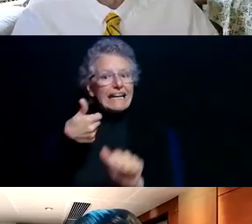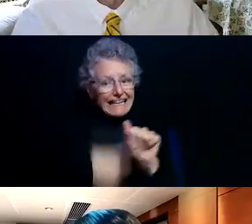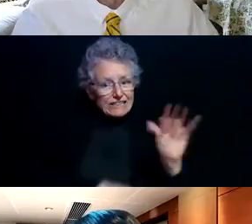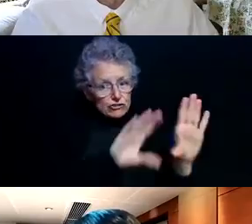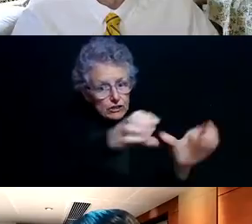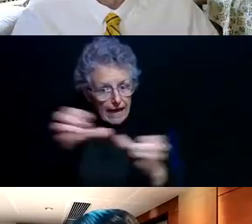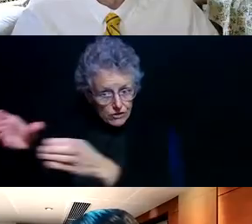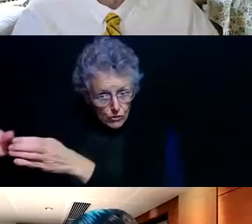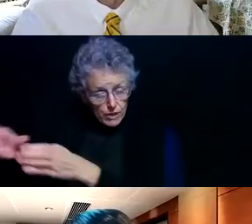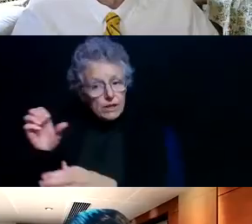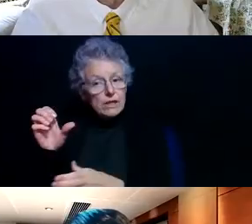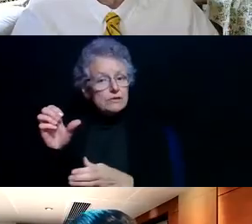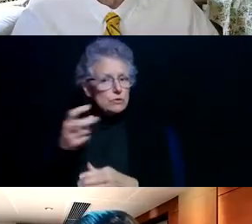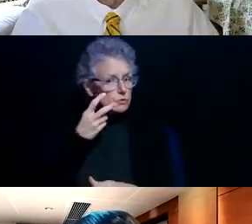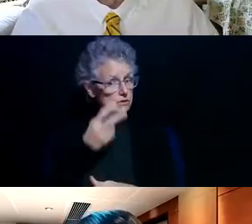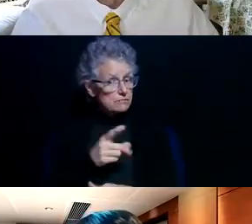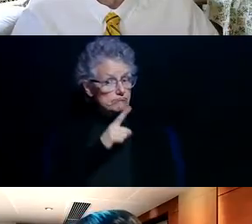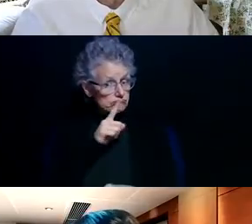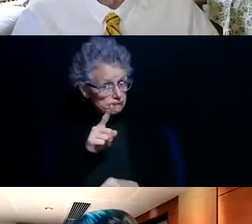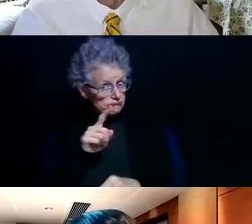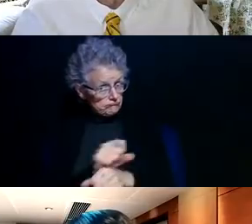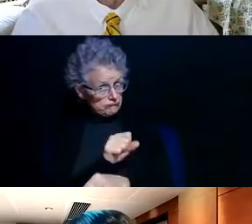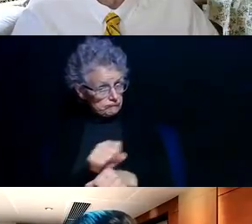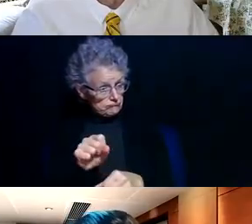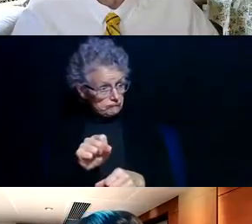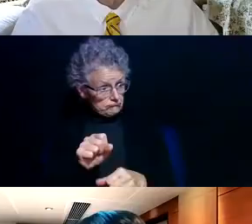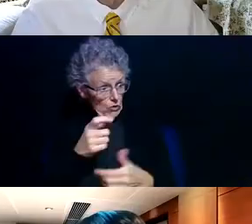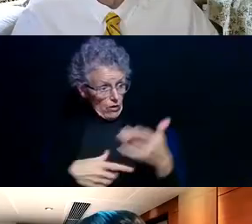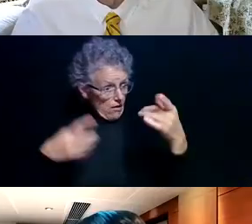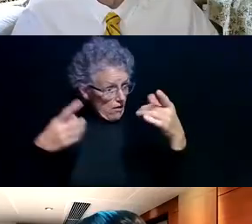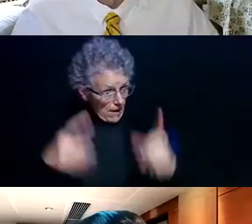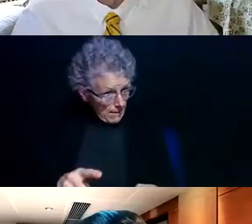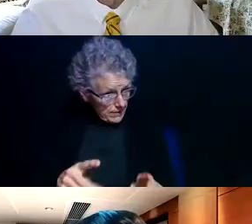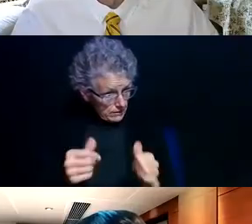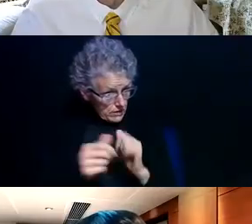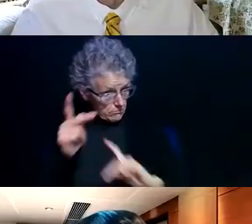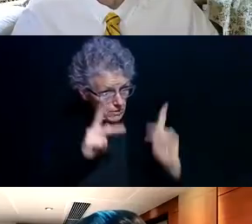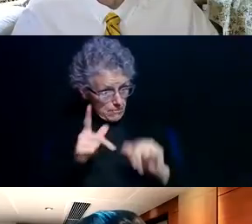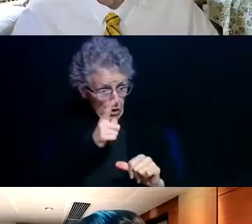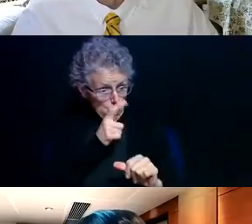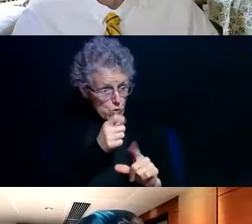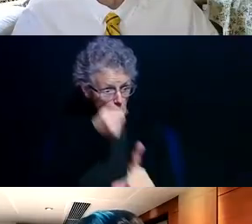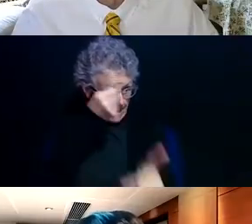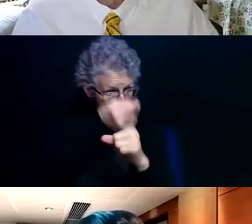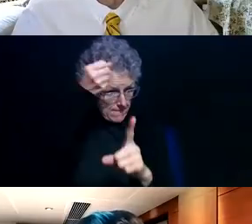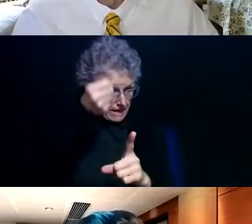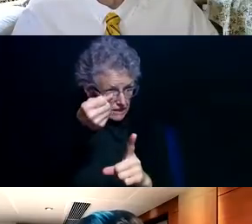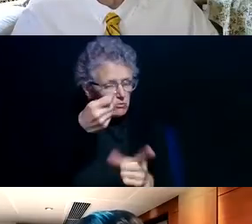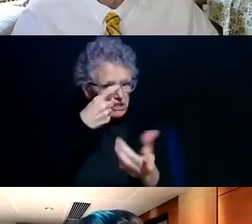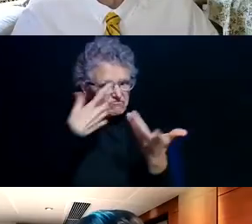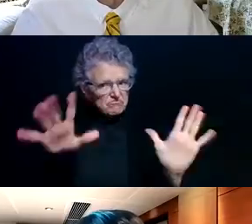categories to look and see how it fell out with those who were impacted.